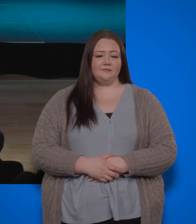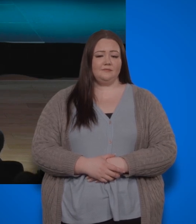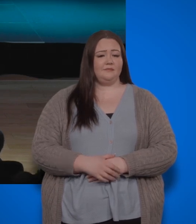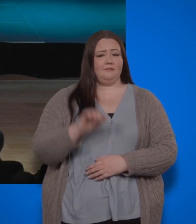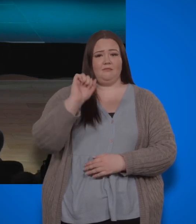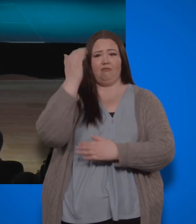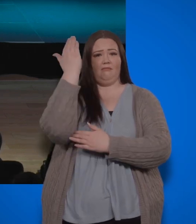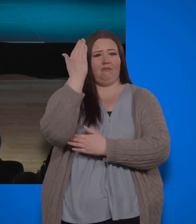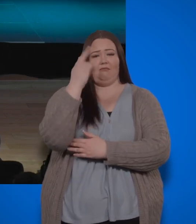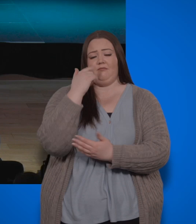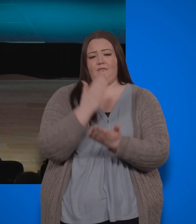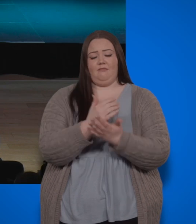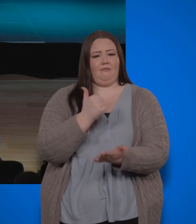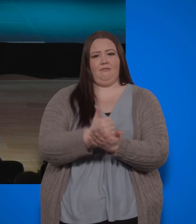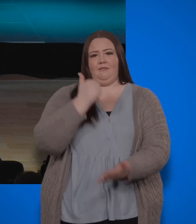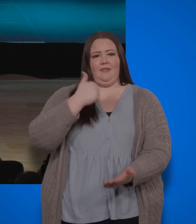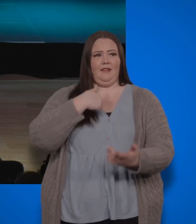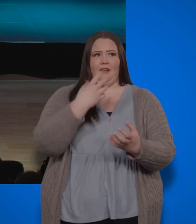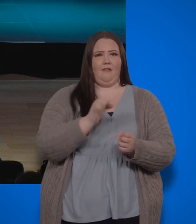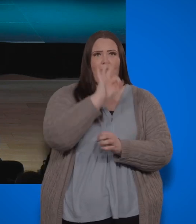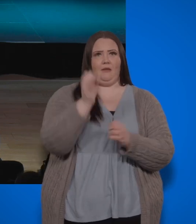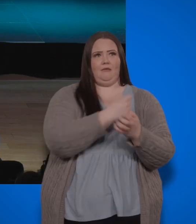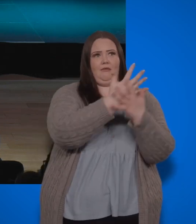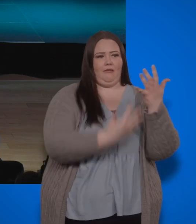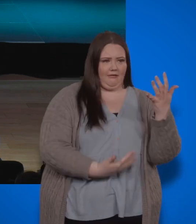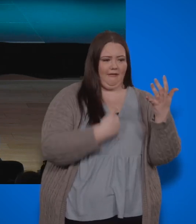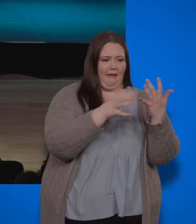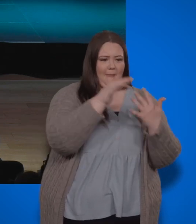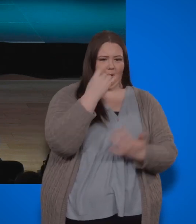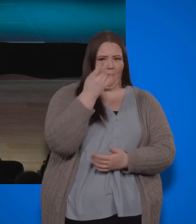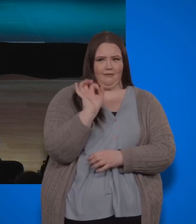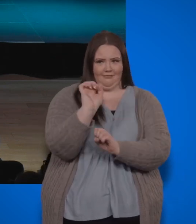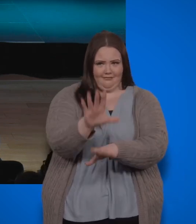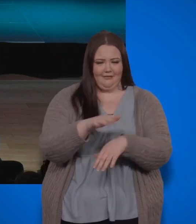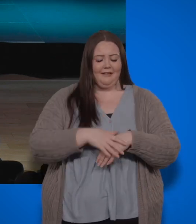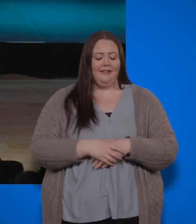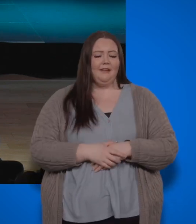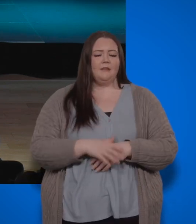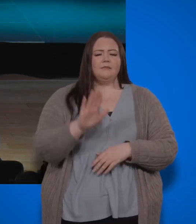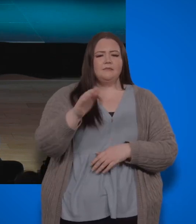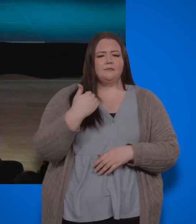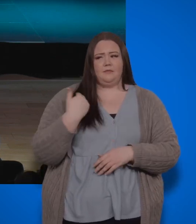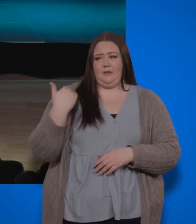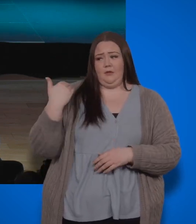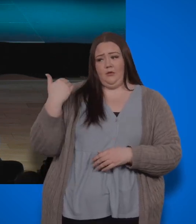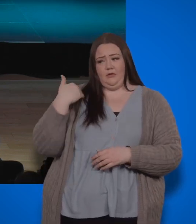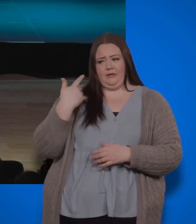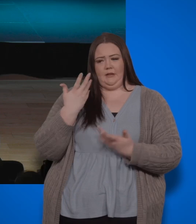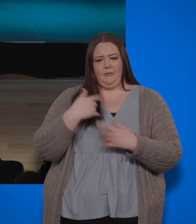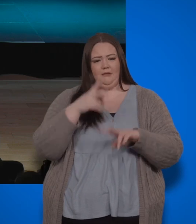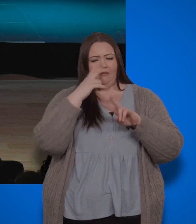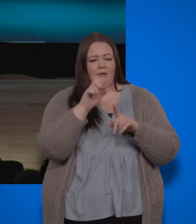Thank you for that. That was really, really interesting. And I've got so many questions, but I'll behave and ask one.